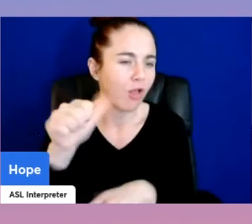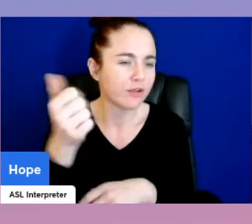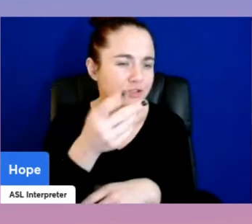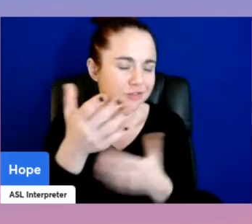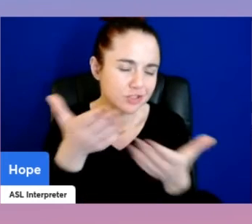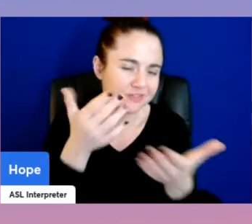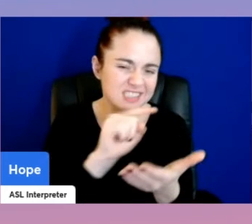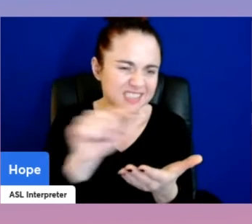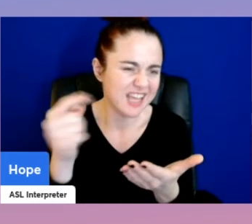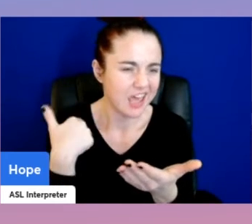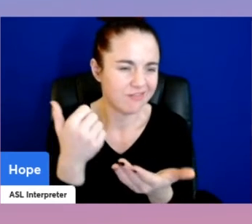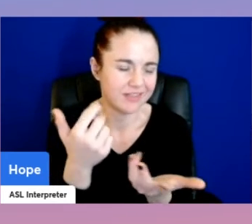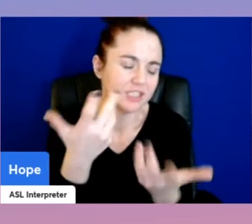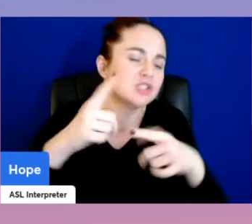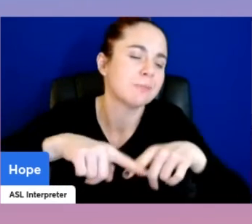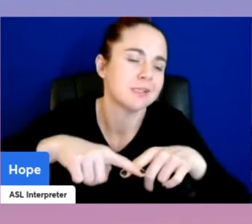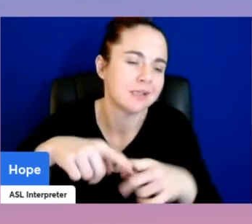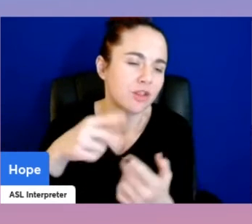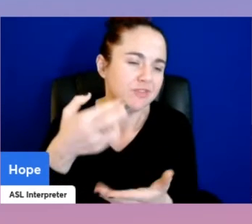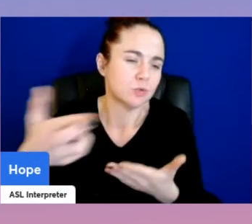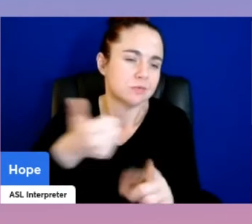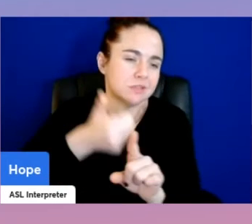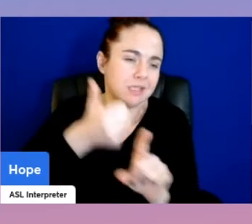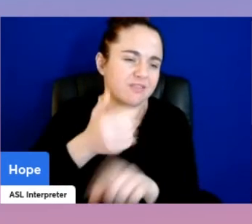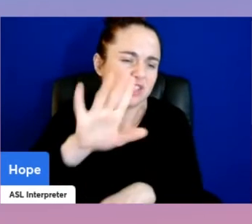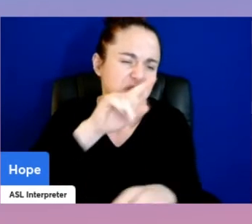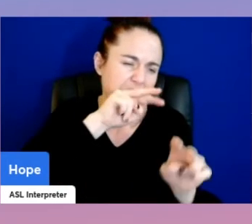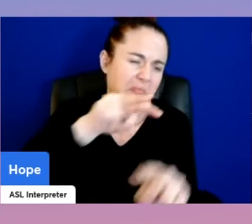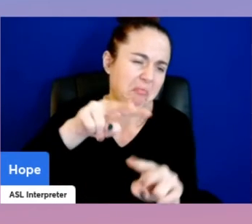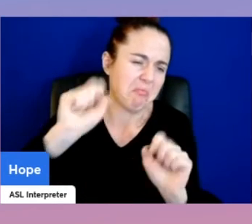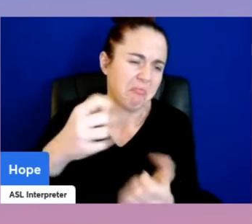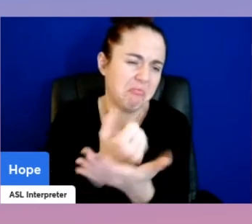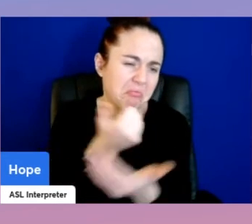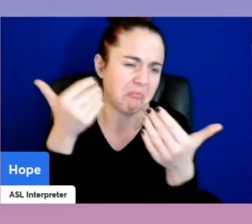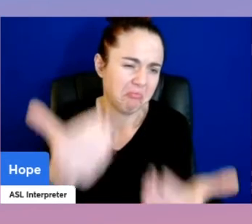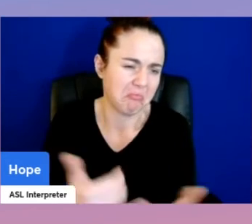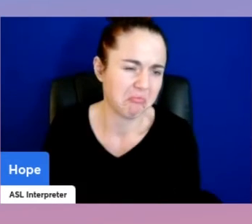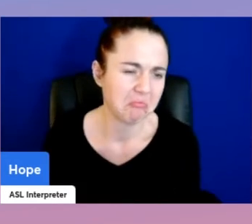other sub-resources. So definitely go check those out.